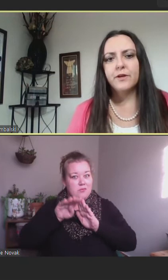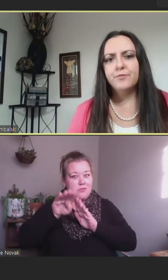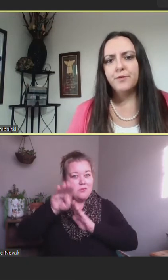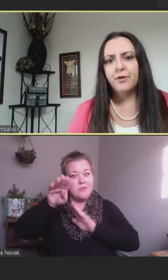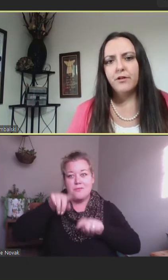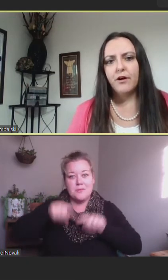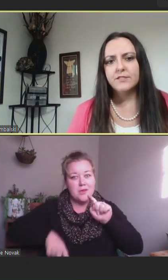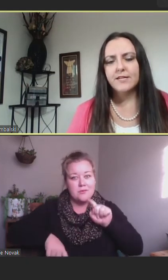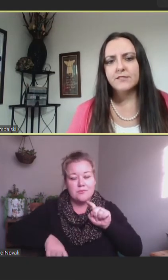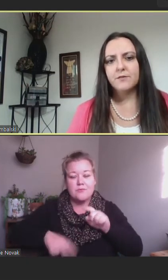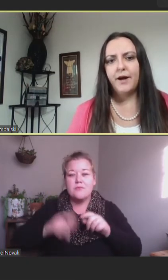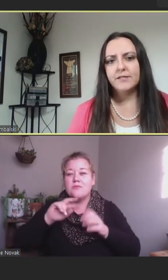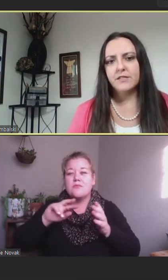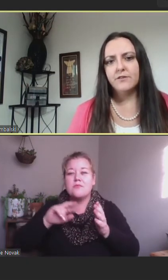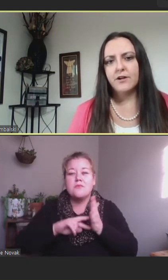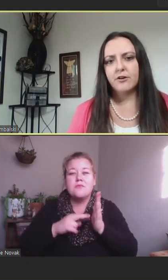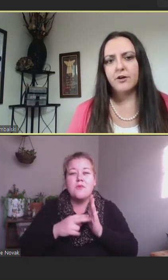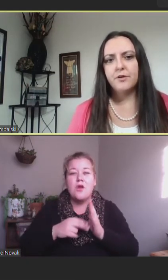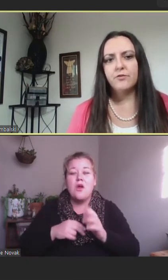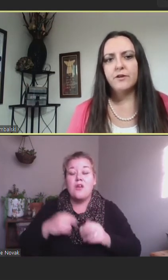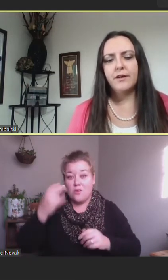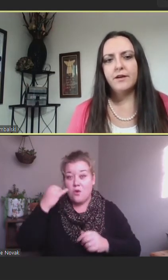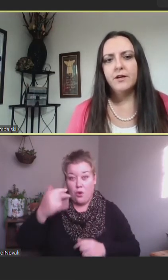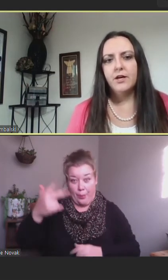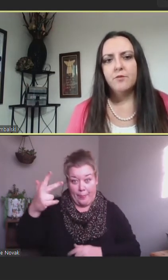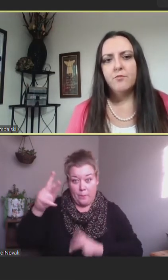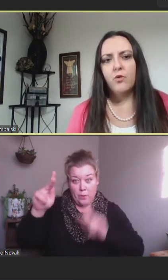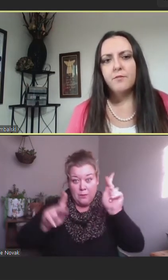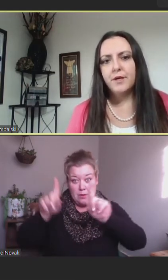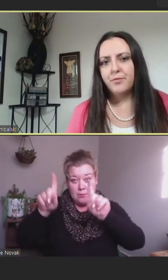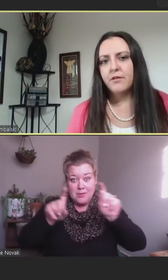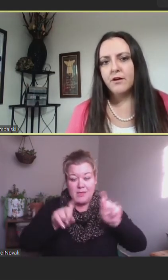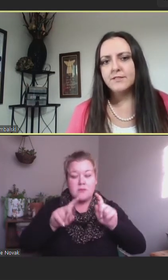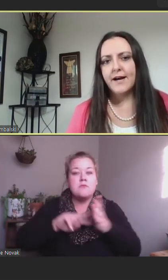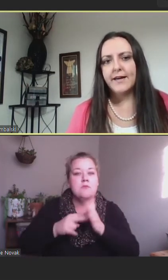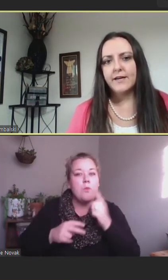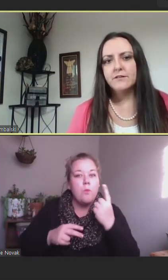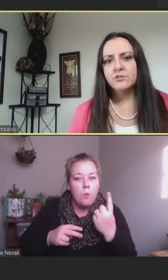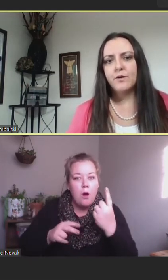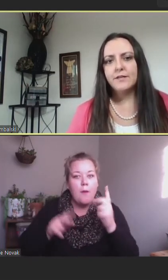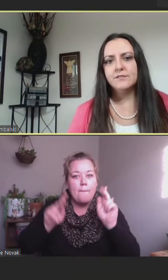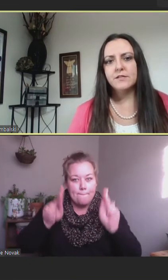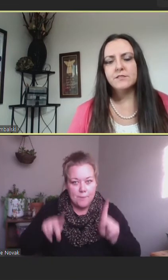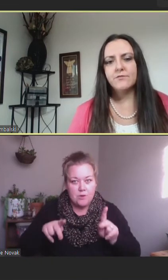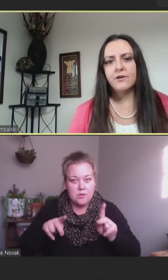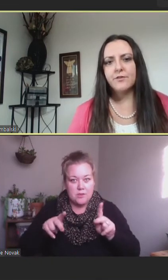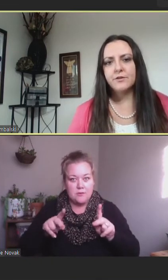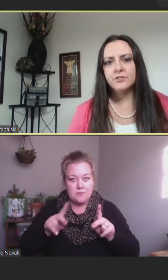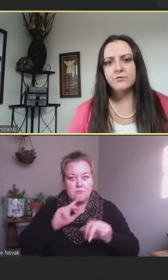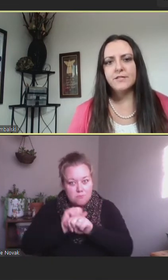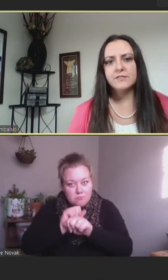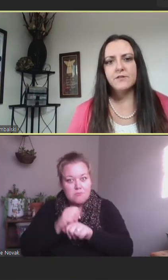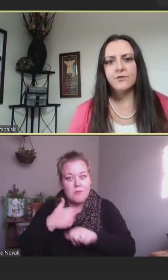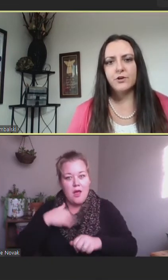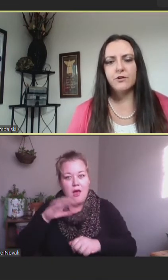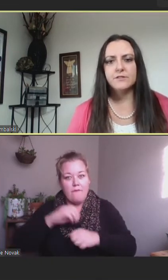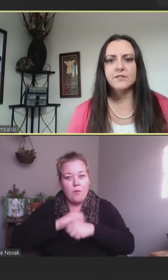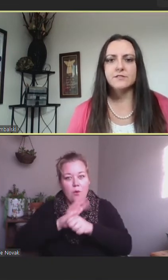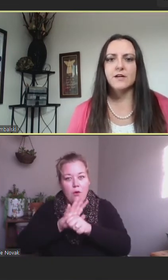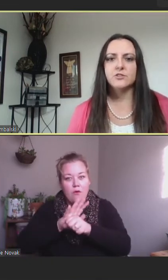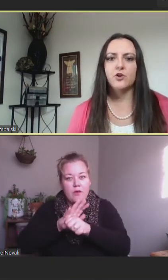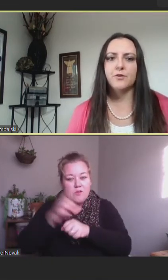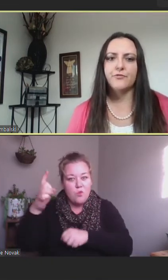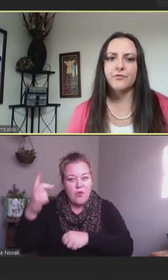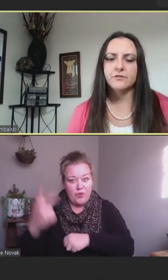in three people are testing positive in our community. More people are dying. 26 of our 32 deaths have occurred